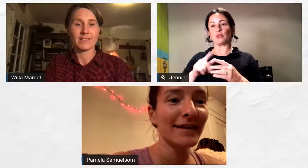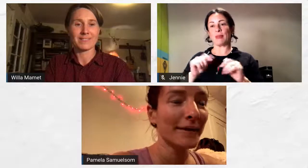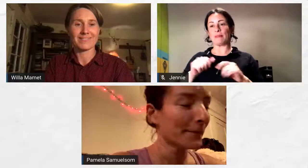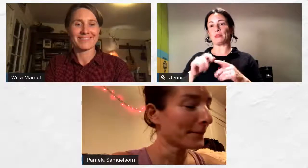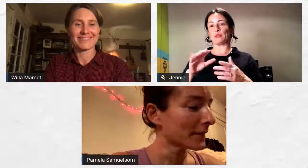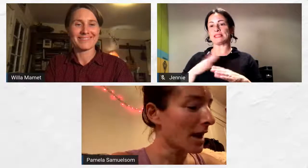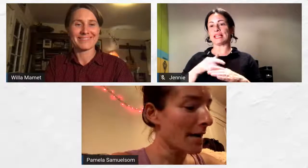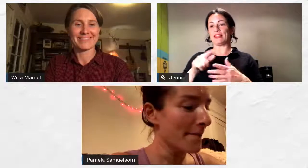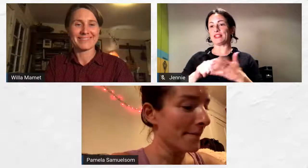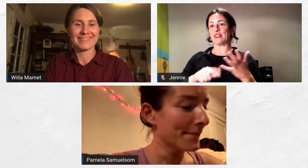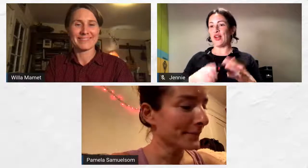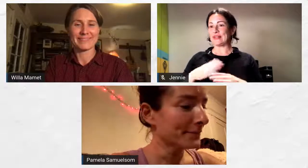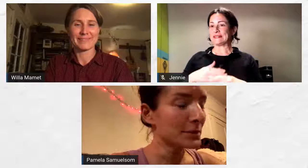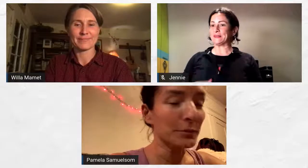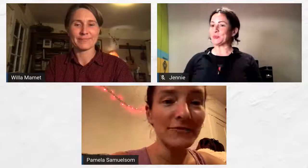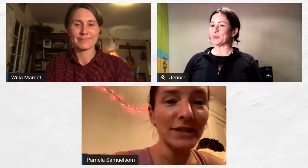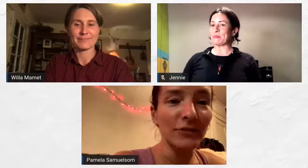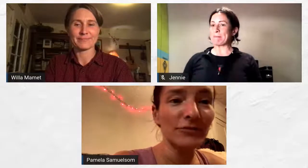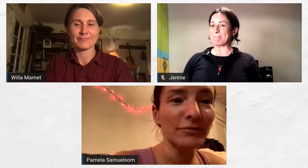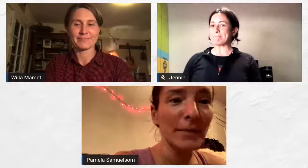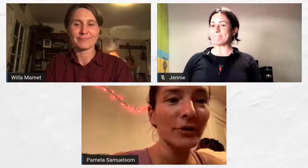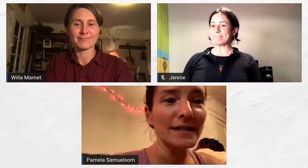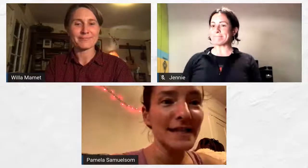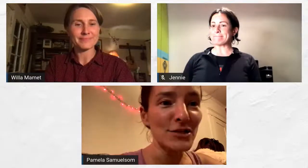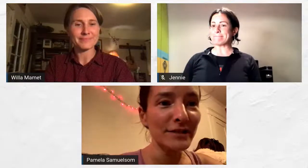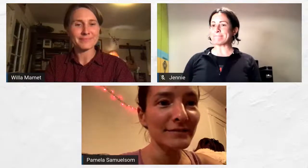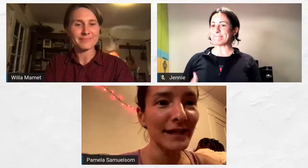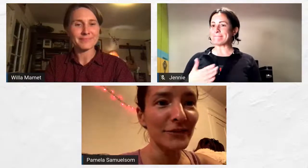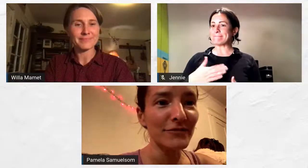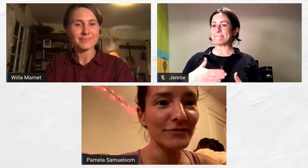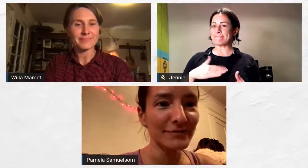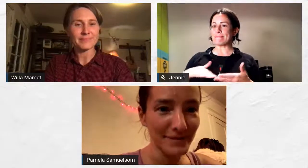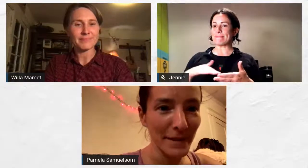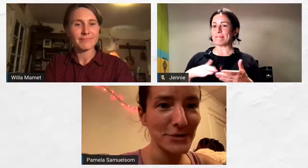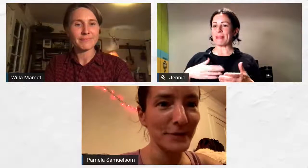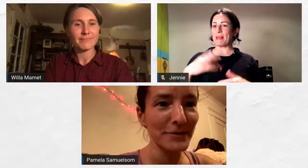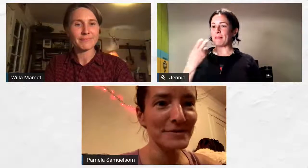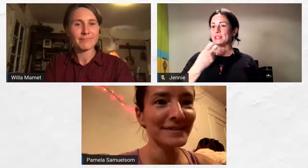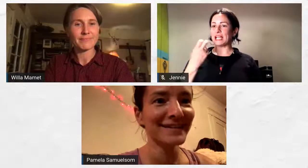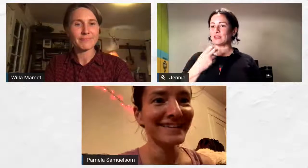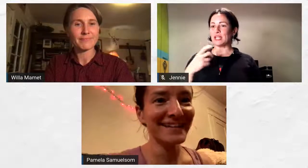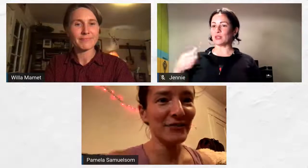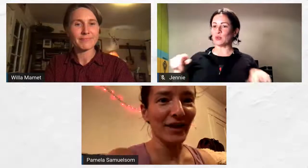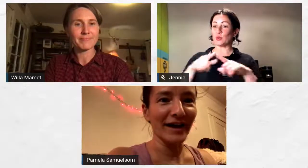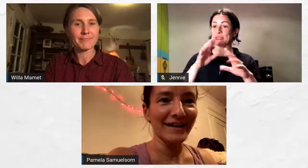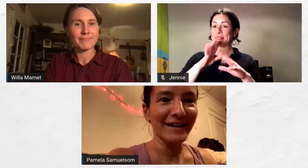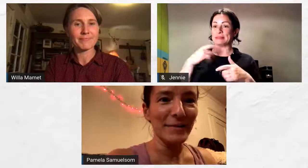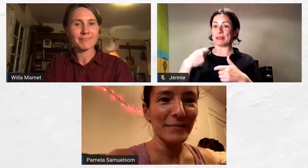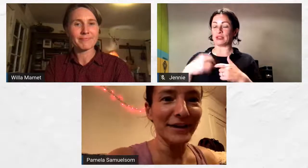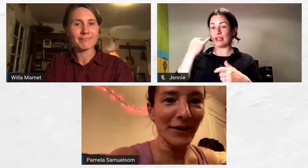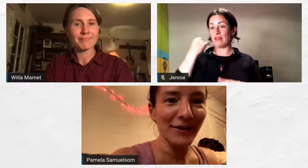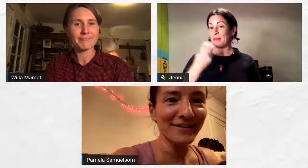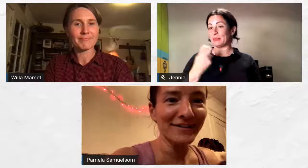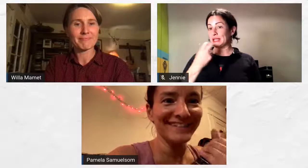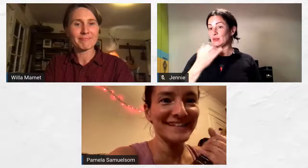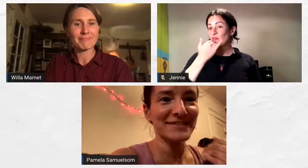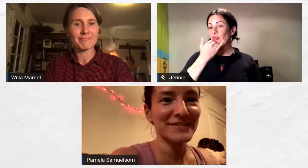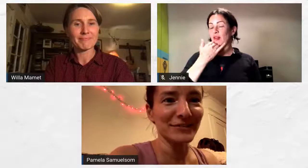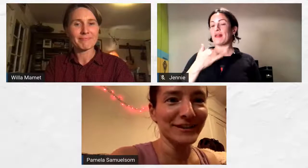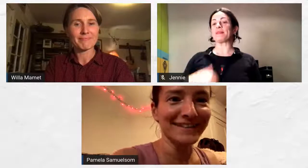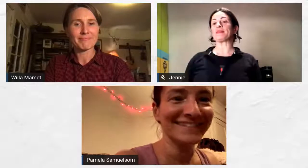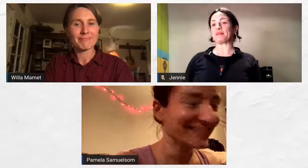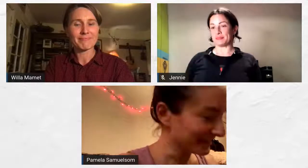songs. So please forgive my pronunciation, native Spanish speakers, if I am in error. It